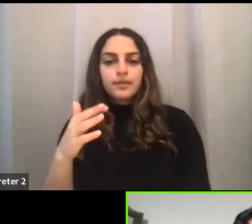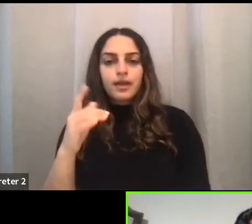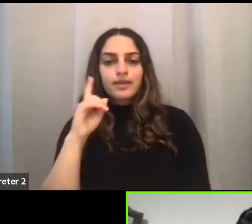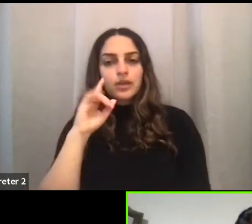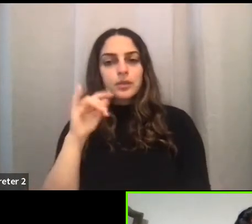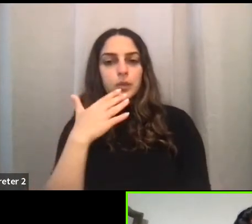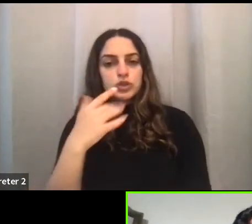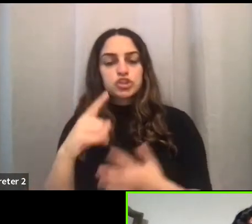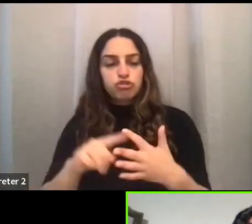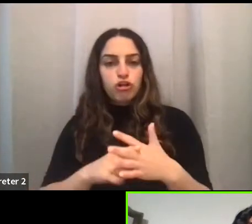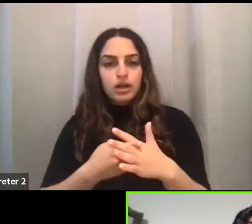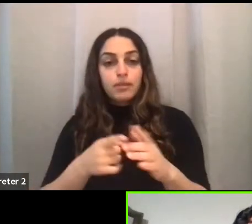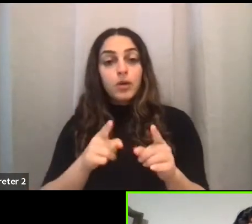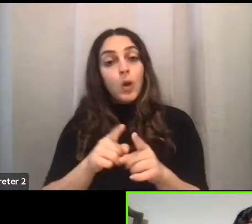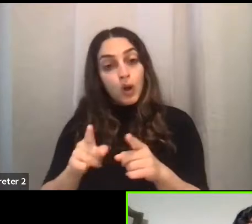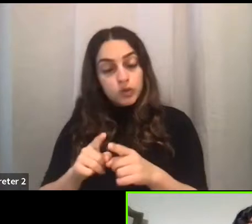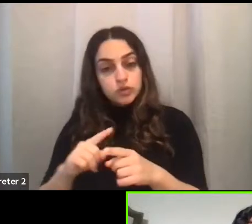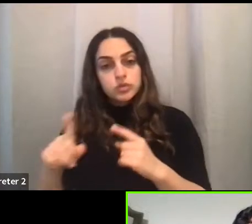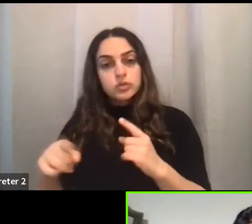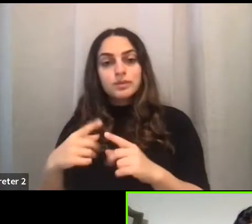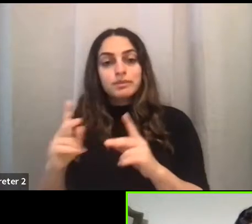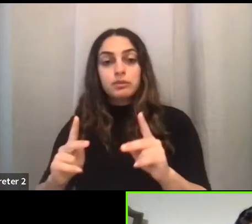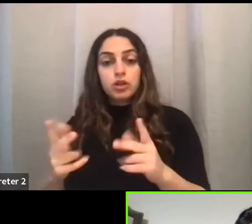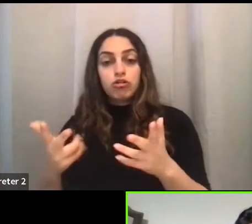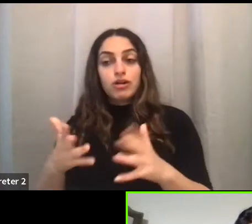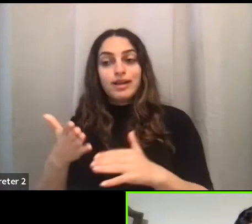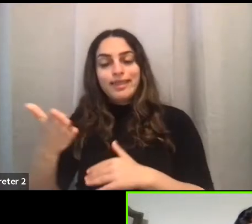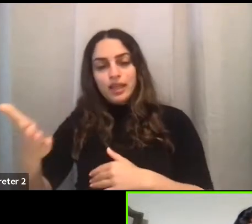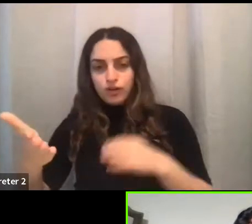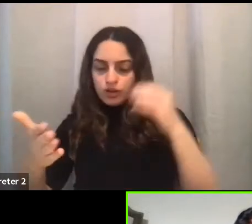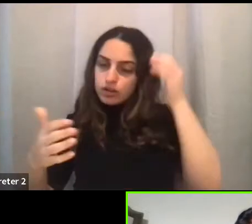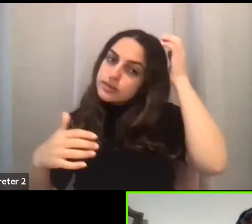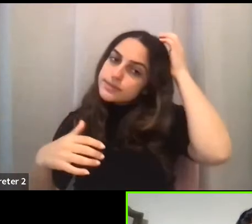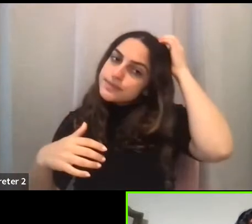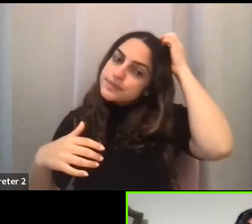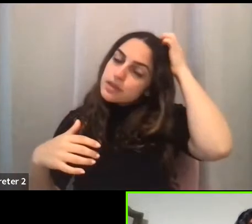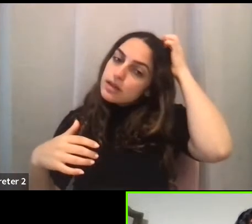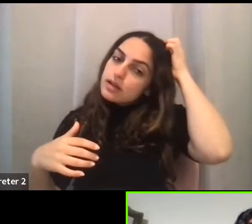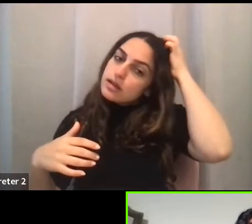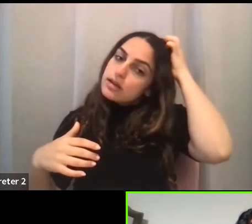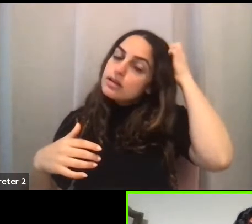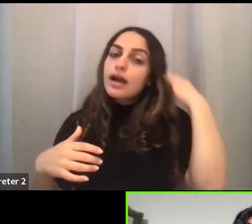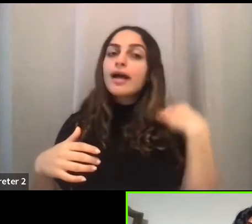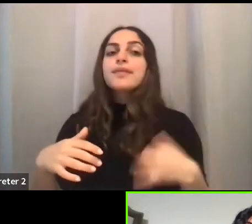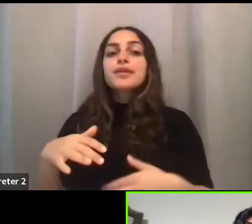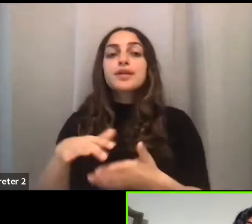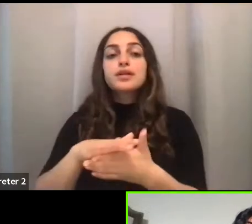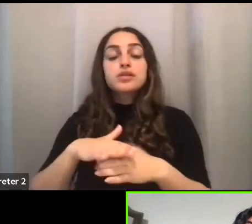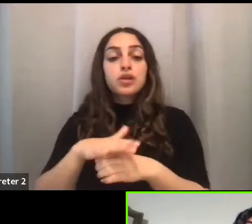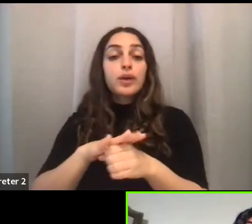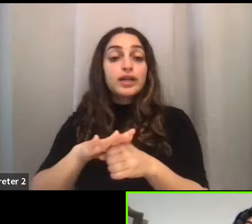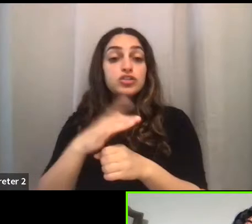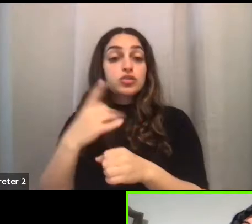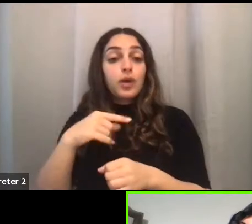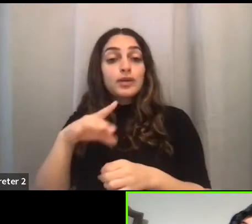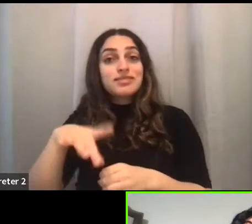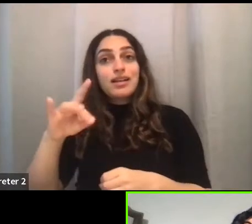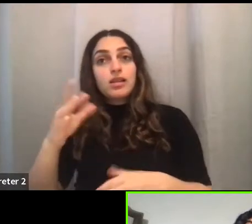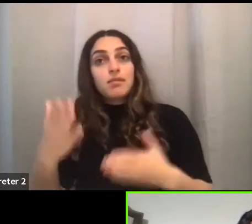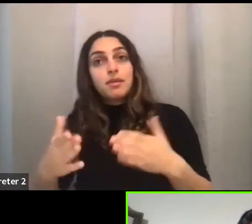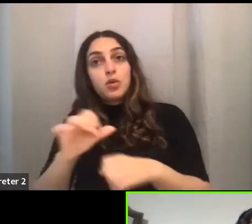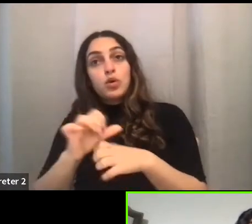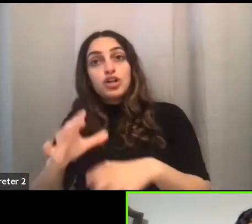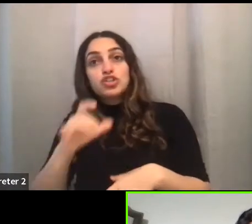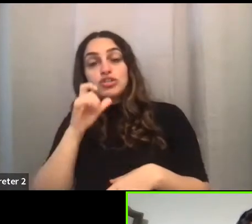start but also once folks are uh are on the site you know we we always find out that maybe workers aren't provided like